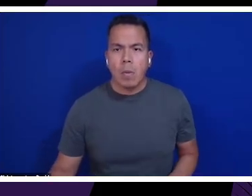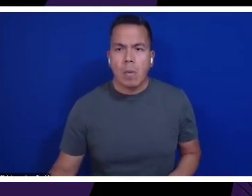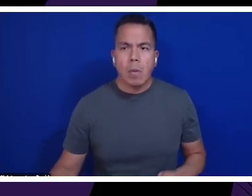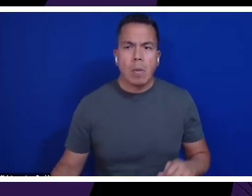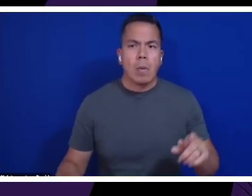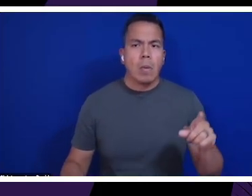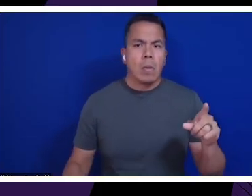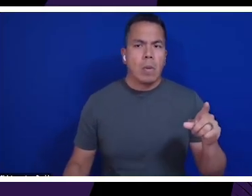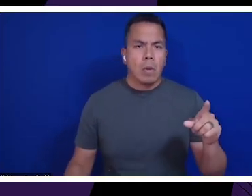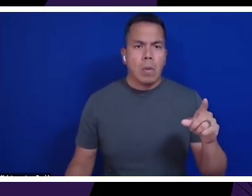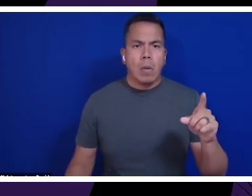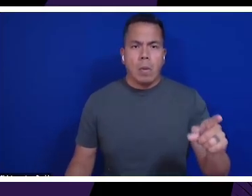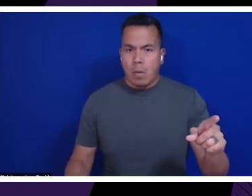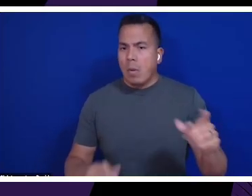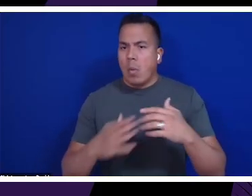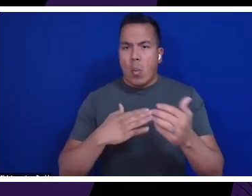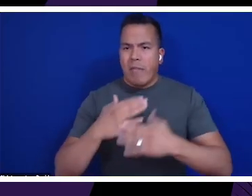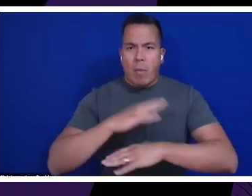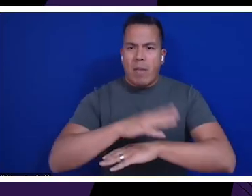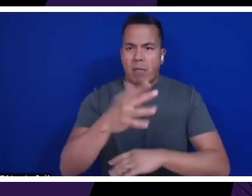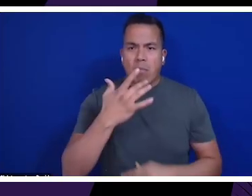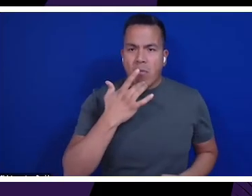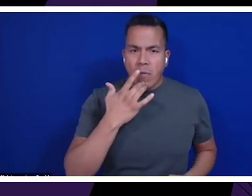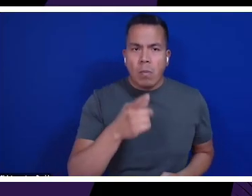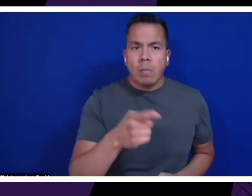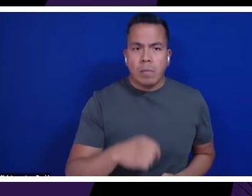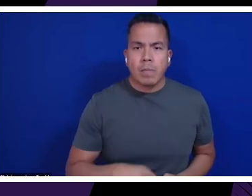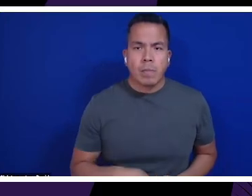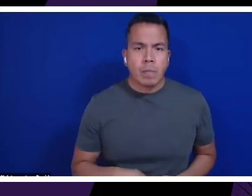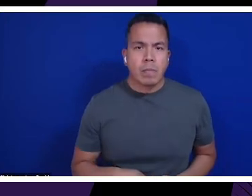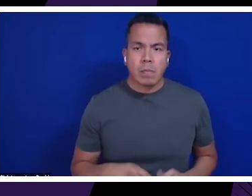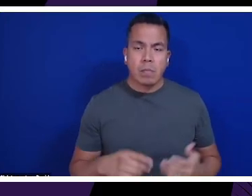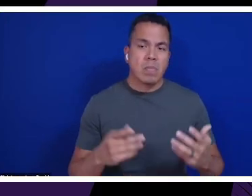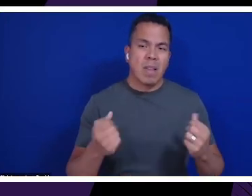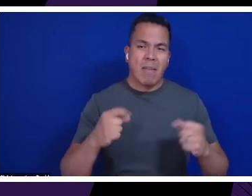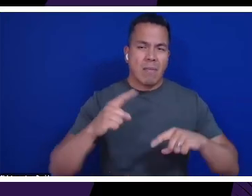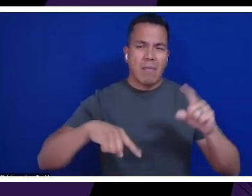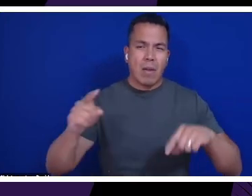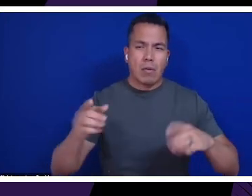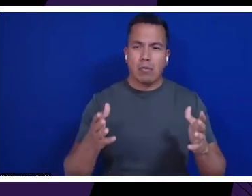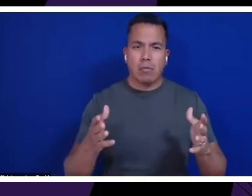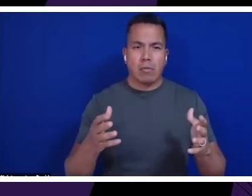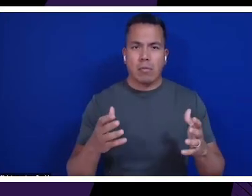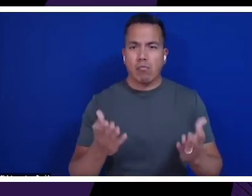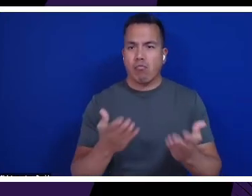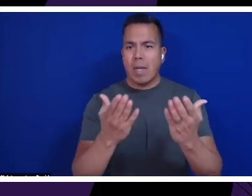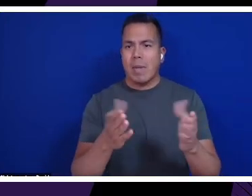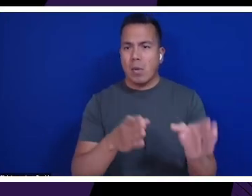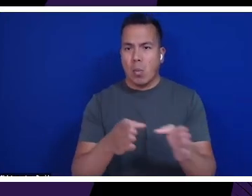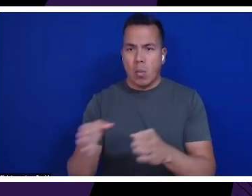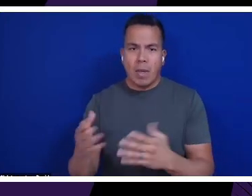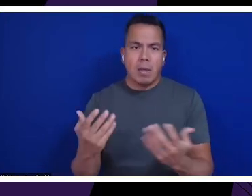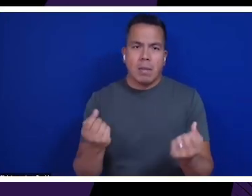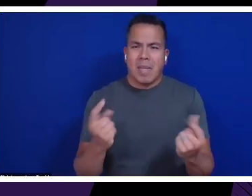on whichever platform. Like I said, on the tool, you have different recommended way, different platform, and the way to view it.